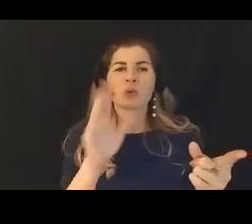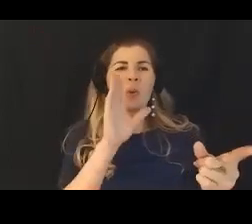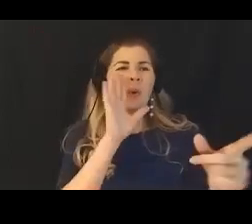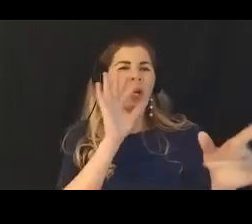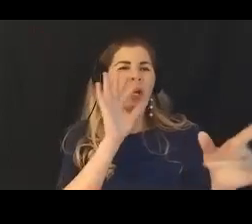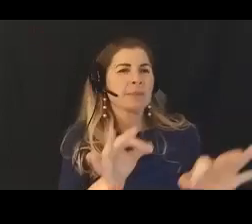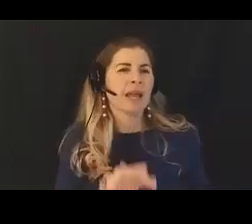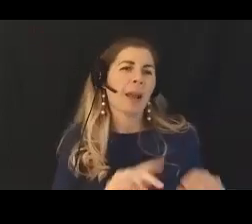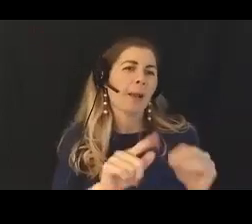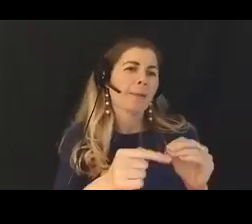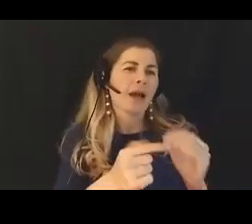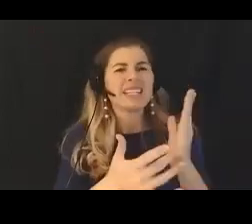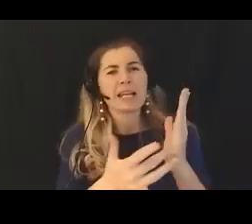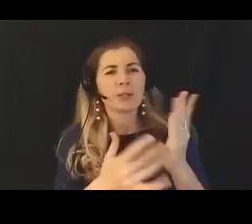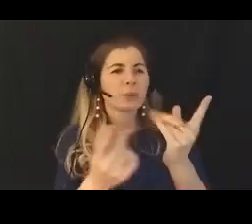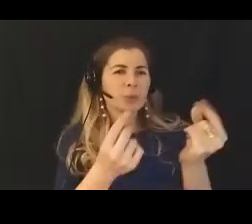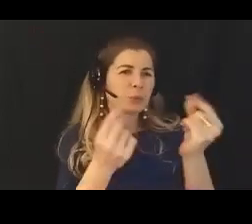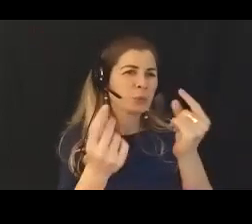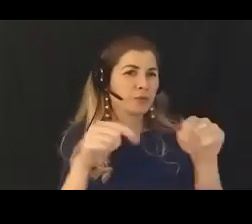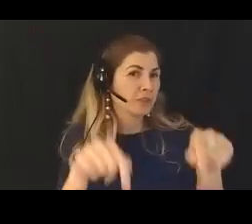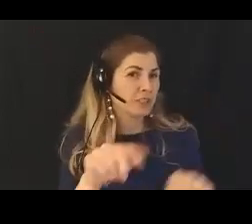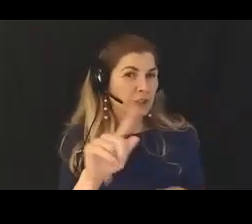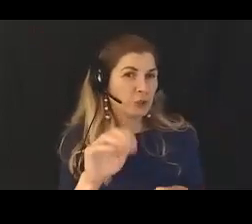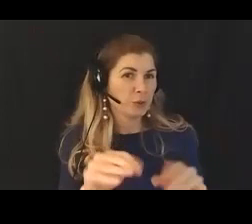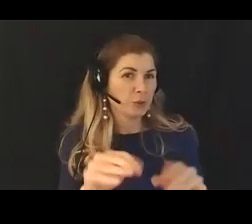review of some technical housekeeping items.